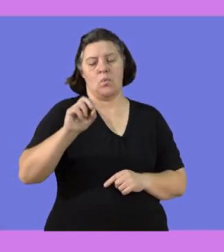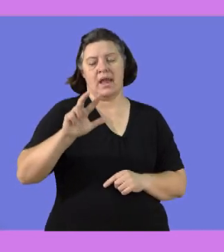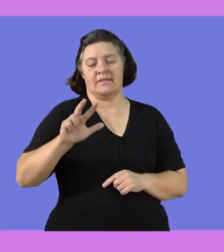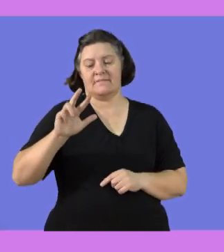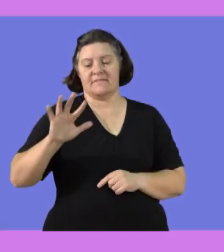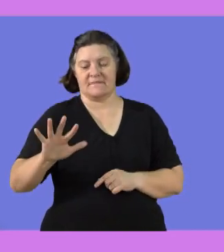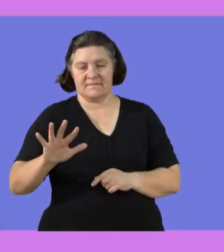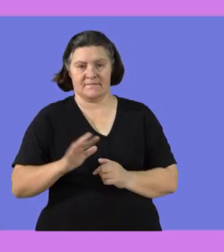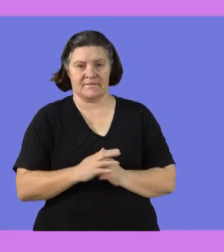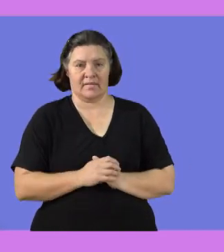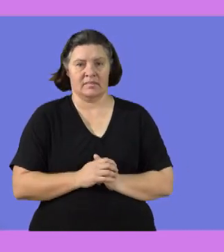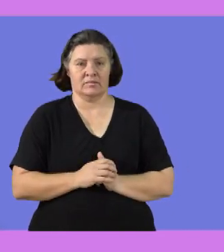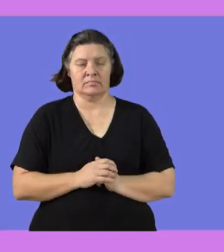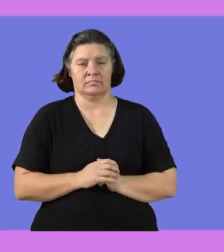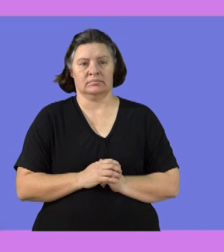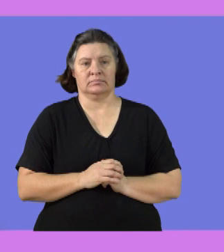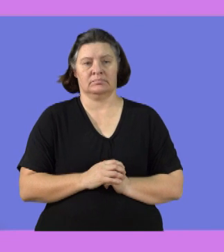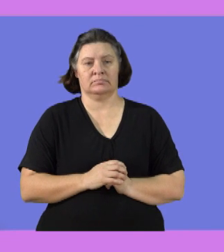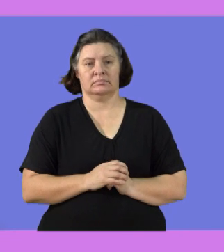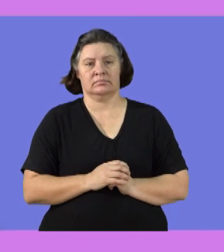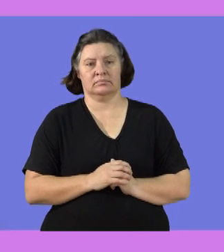multiply by